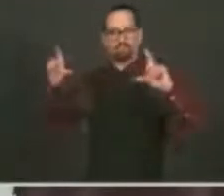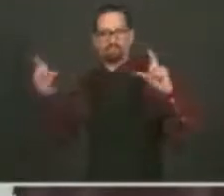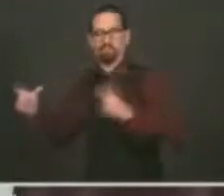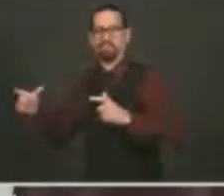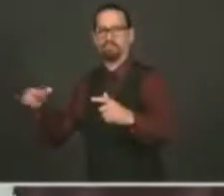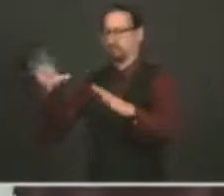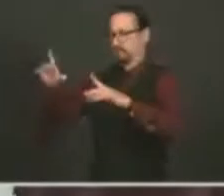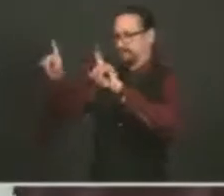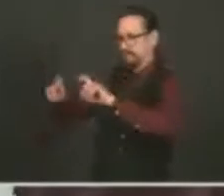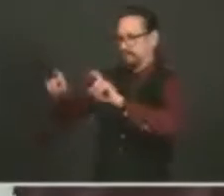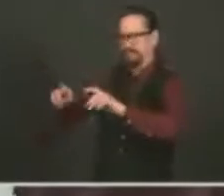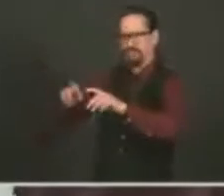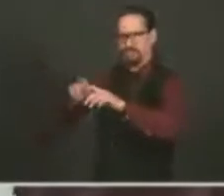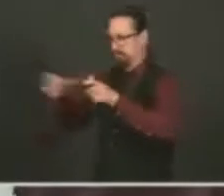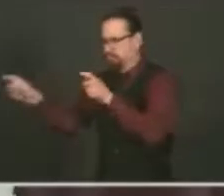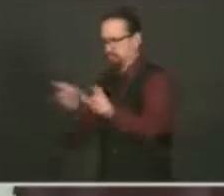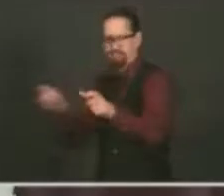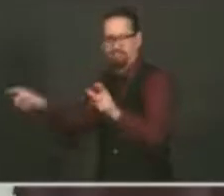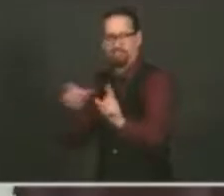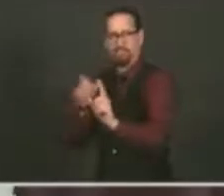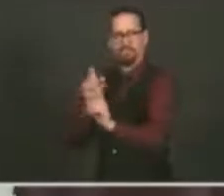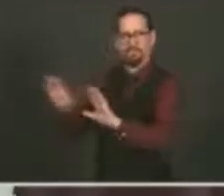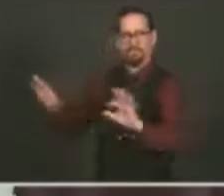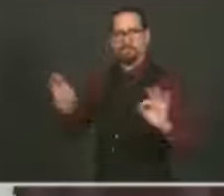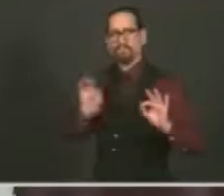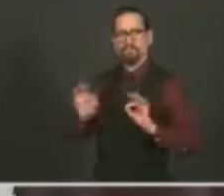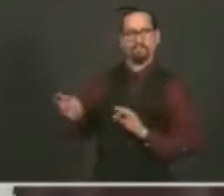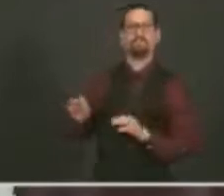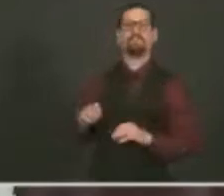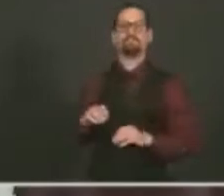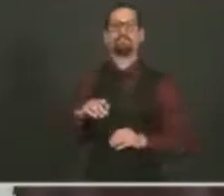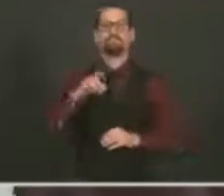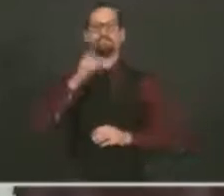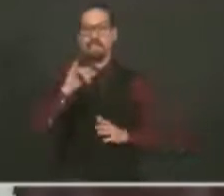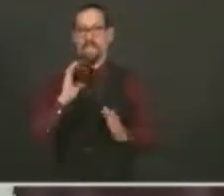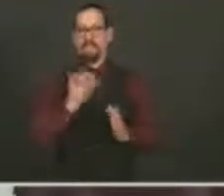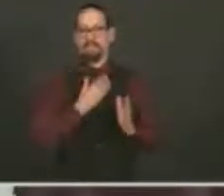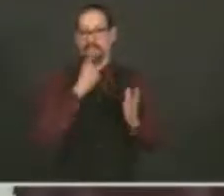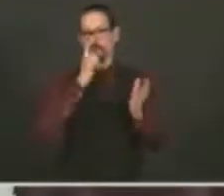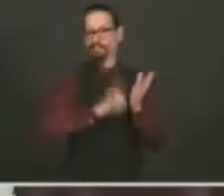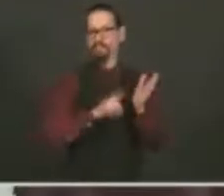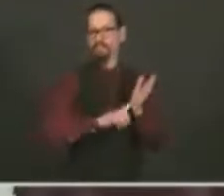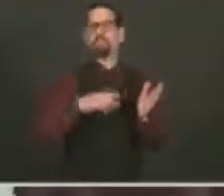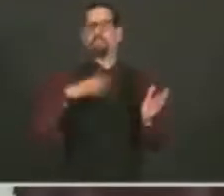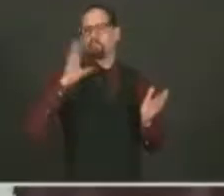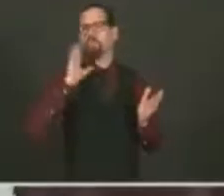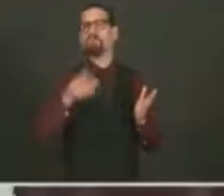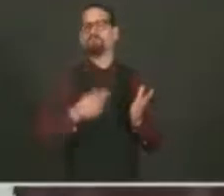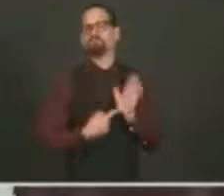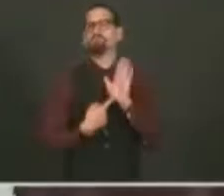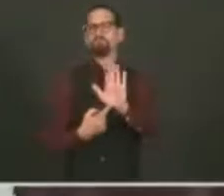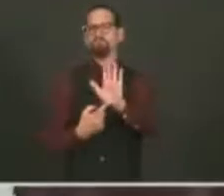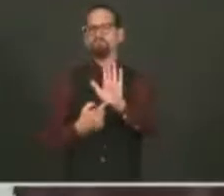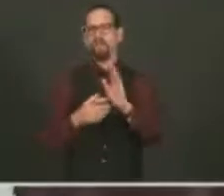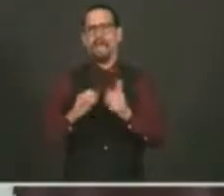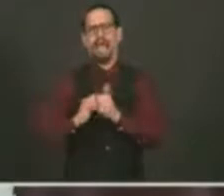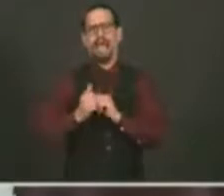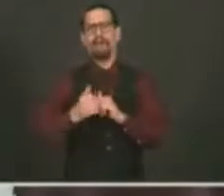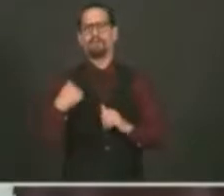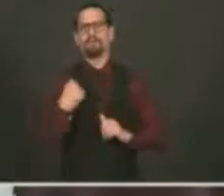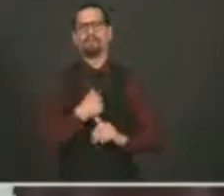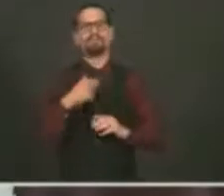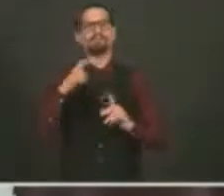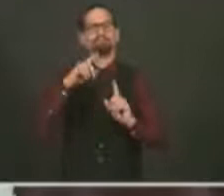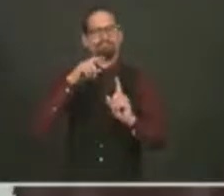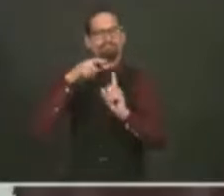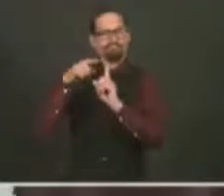we'll be bringing back to everyone is how we can continue to get those targeted point prevalence